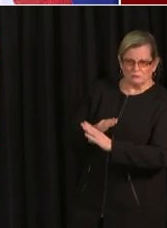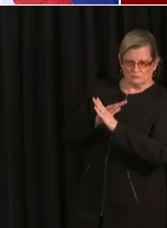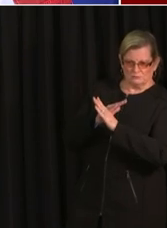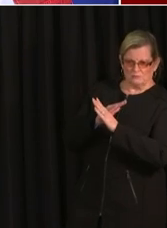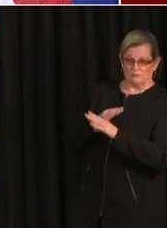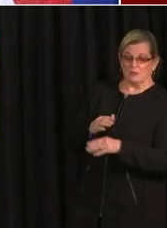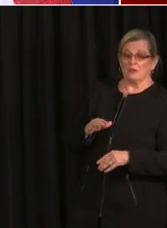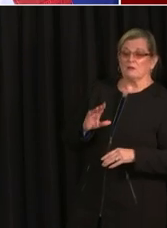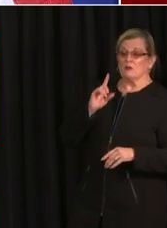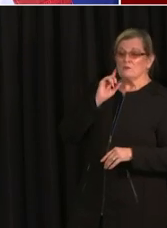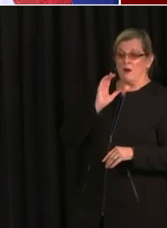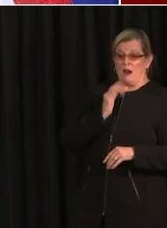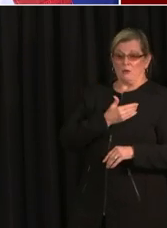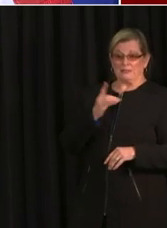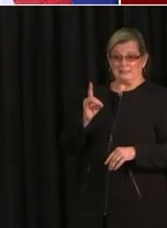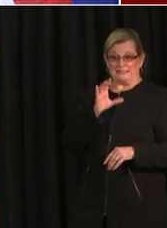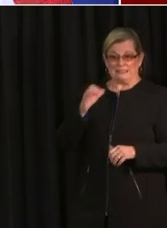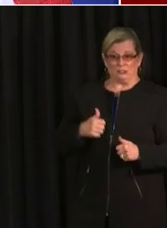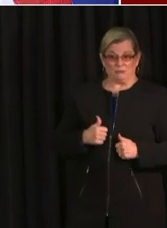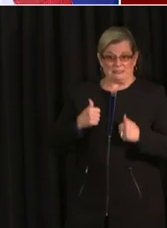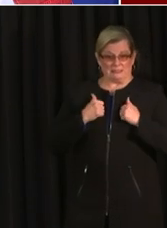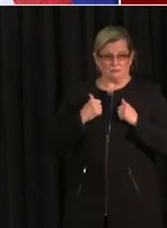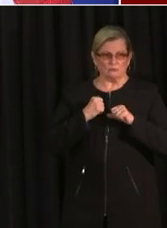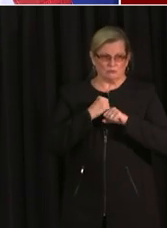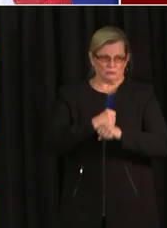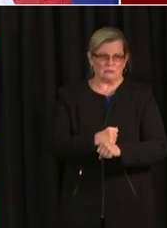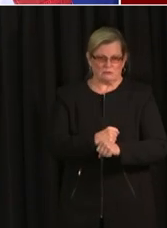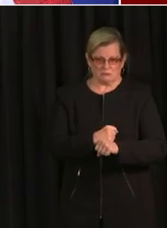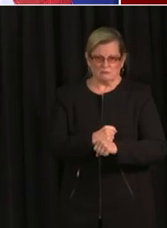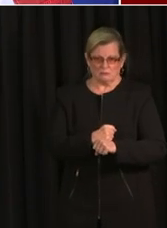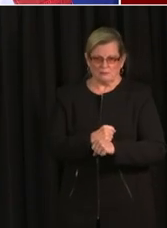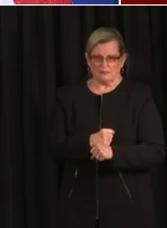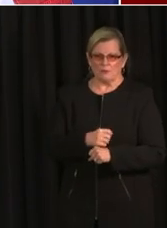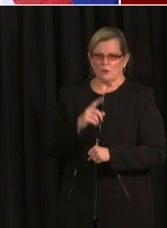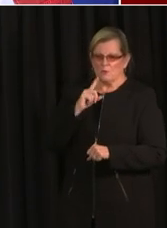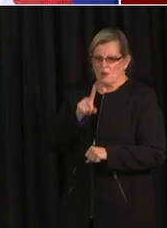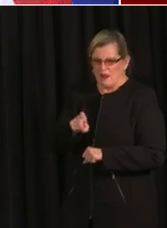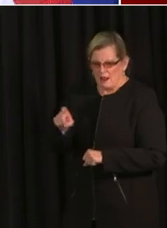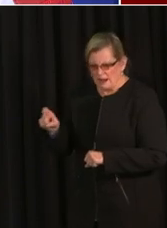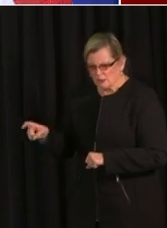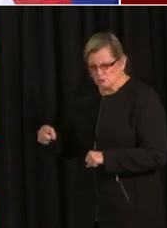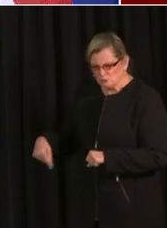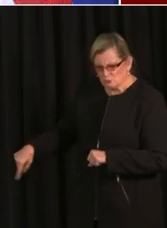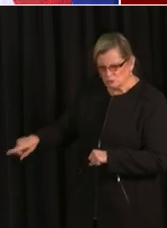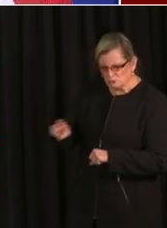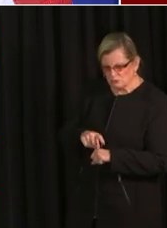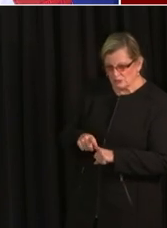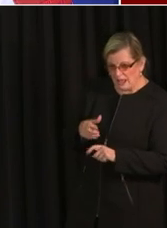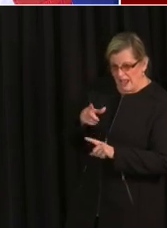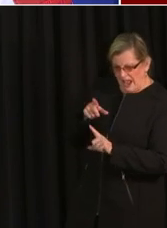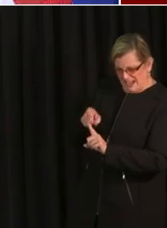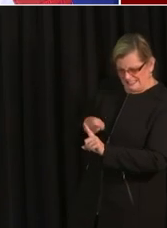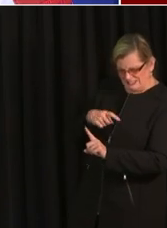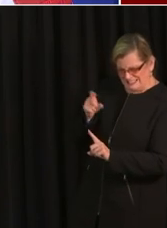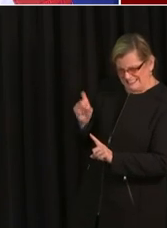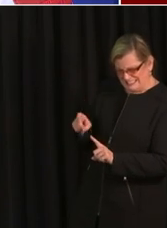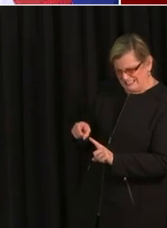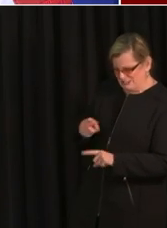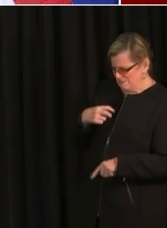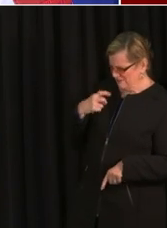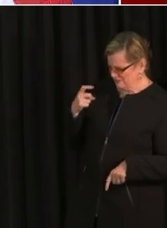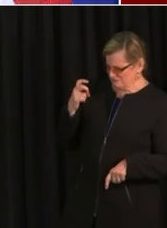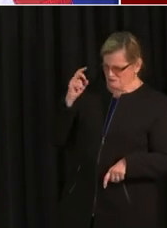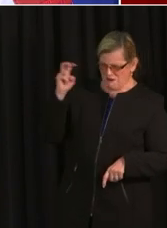residents, what we're asking them to do is to say, do I need to make this trip if this